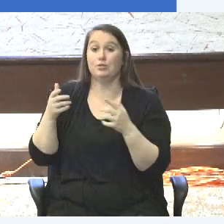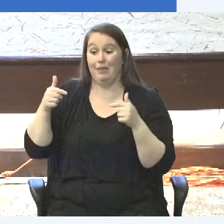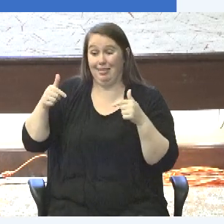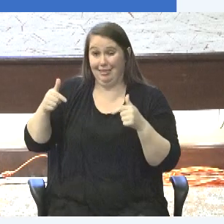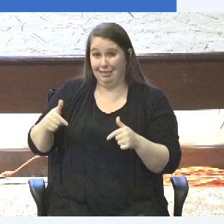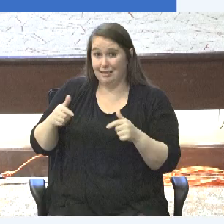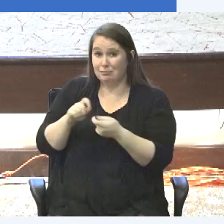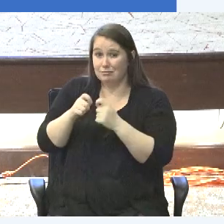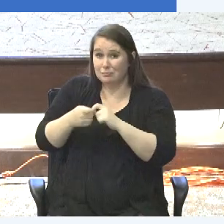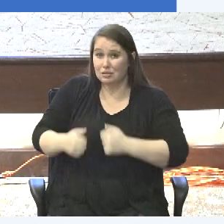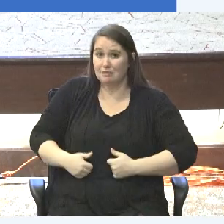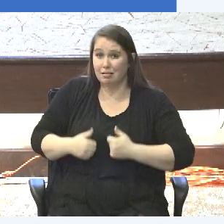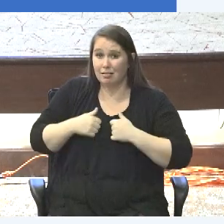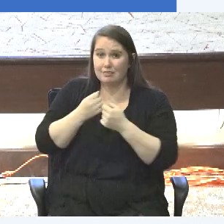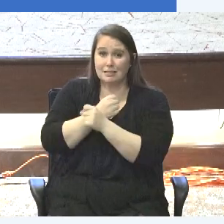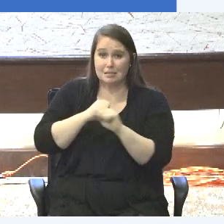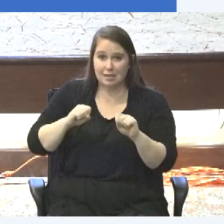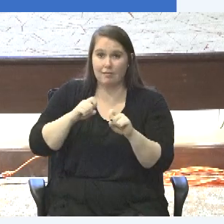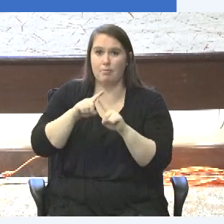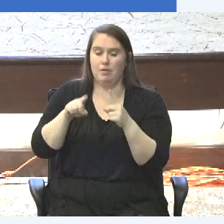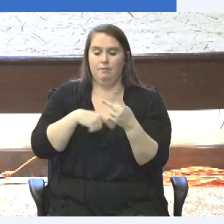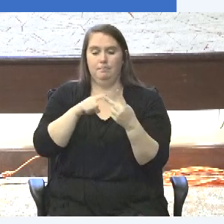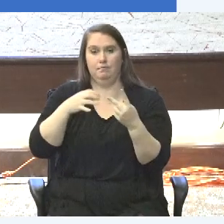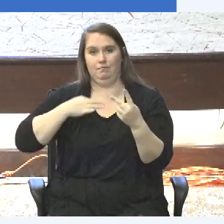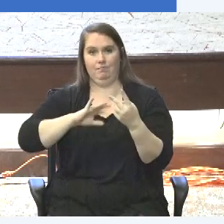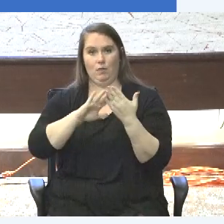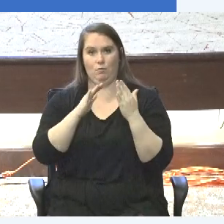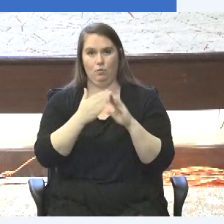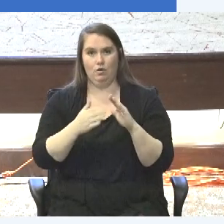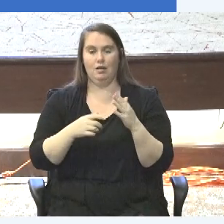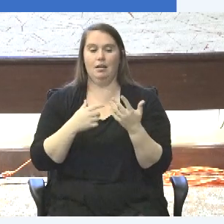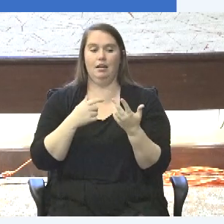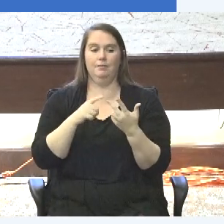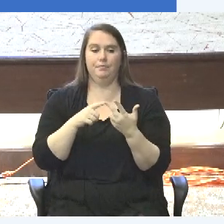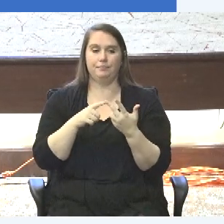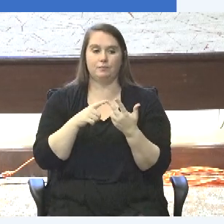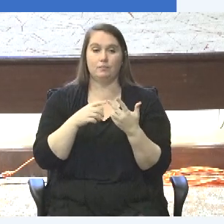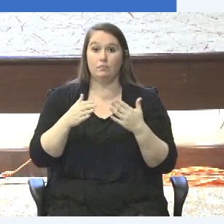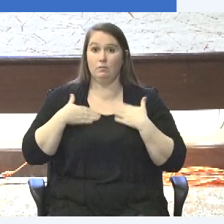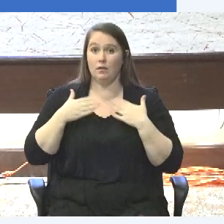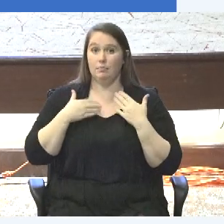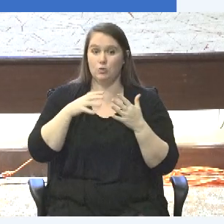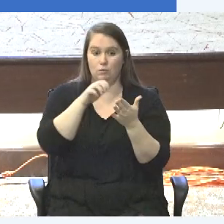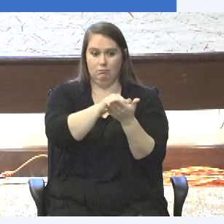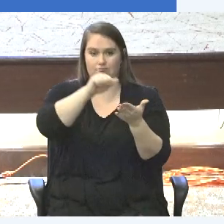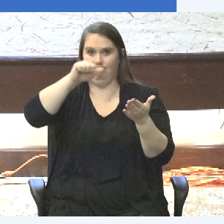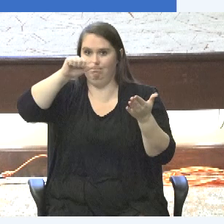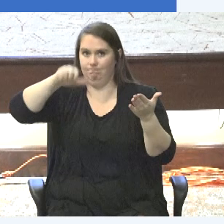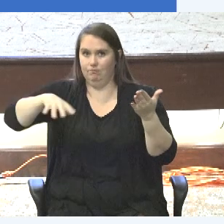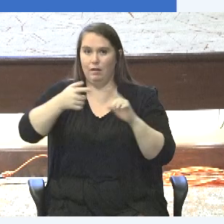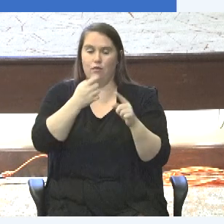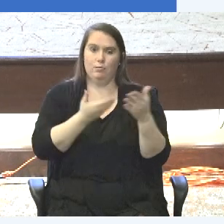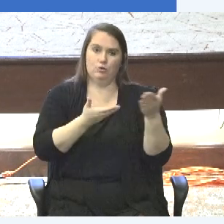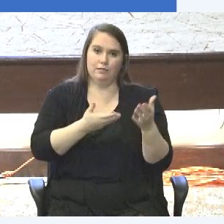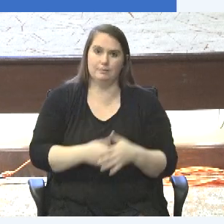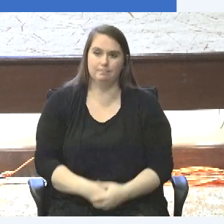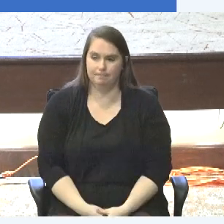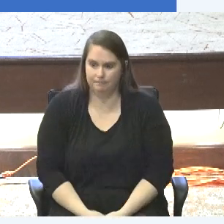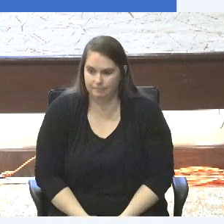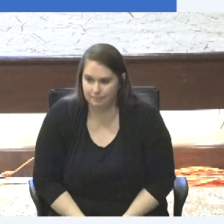us, but it's also good for our community and our environment, and we're proud to lead the way to eliminate that from our service delivery model.